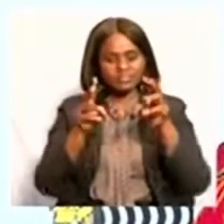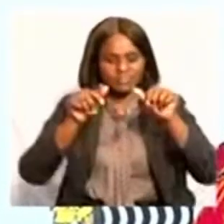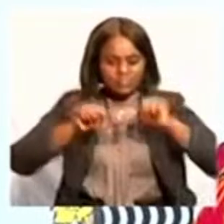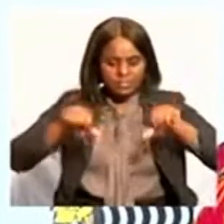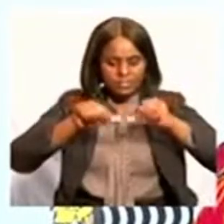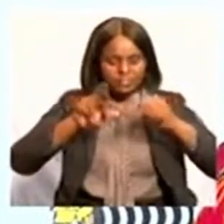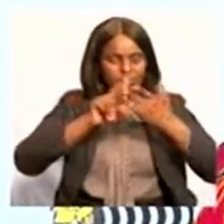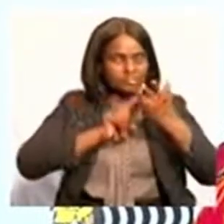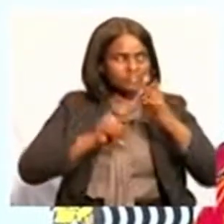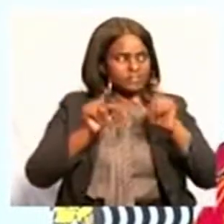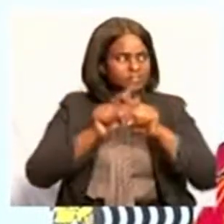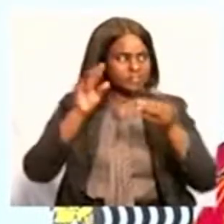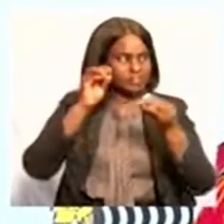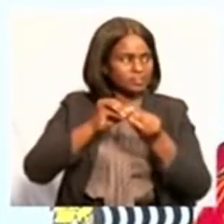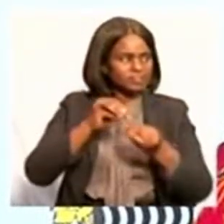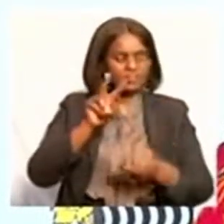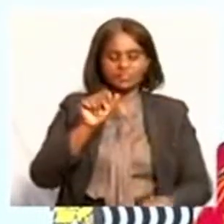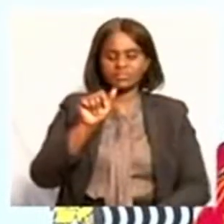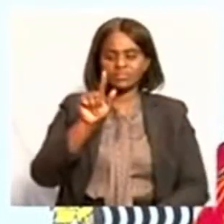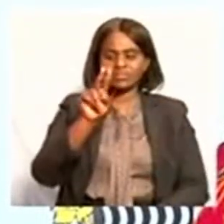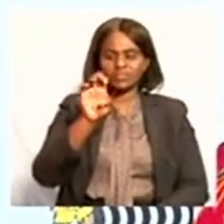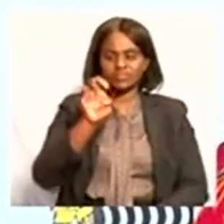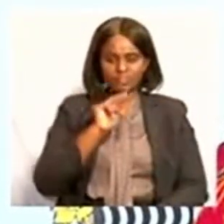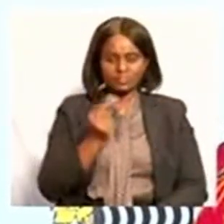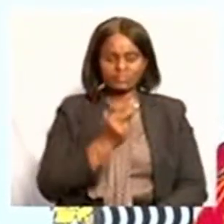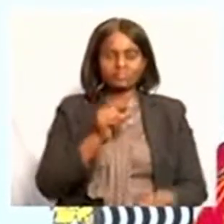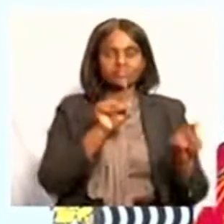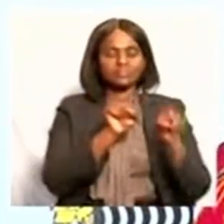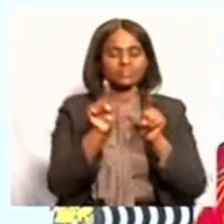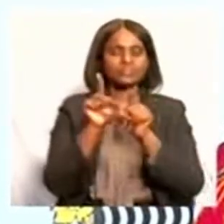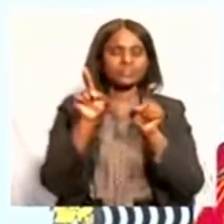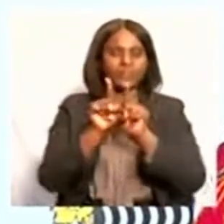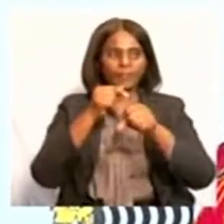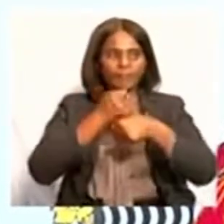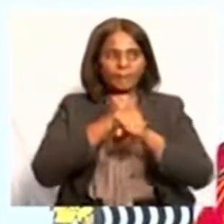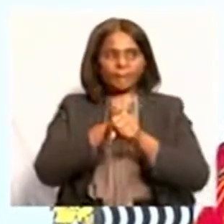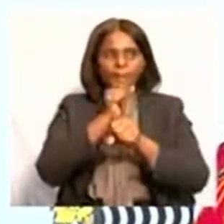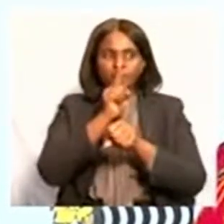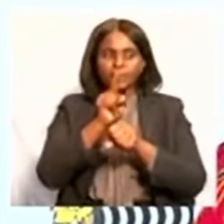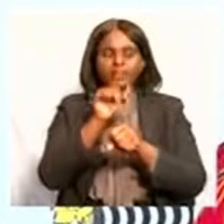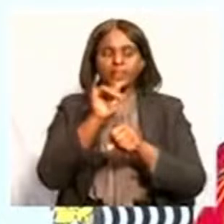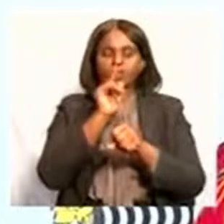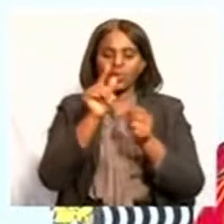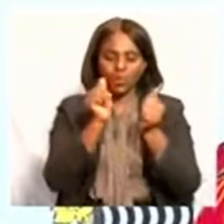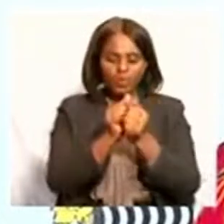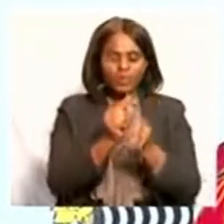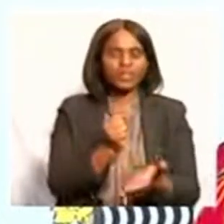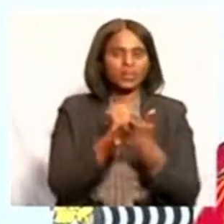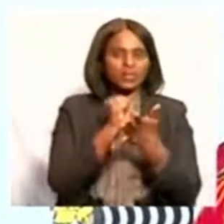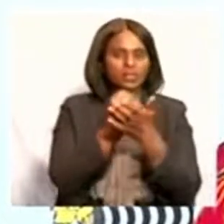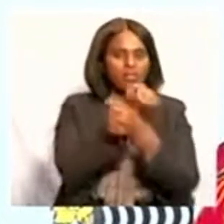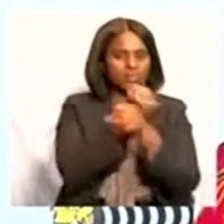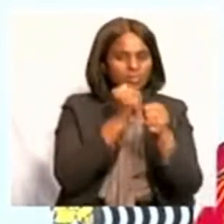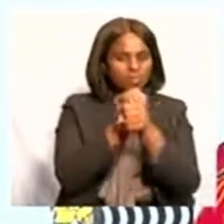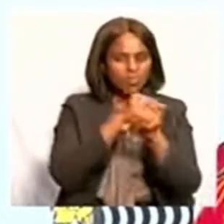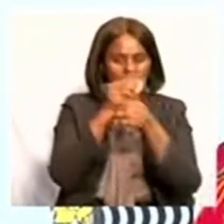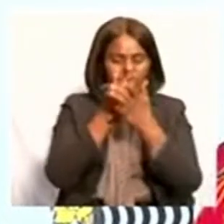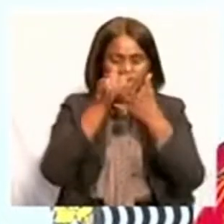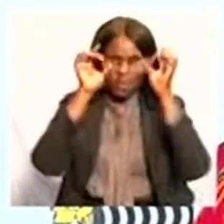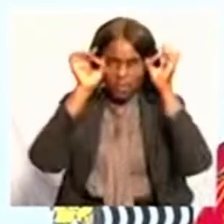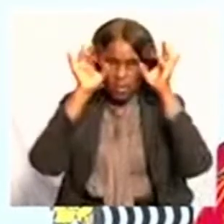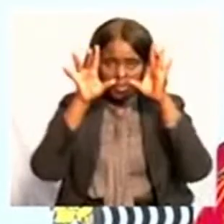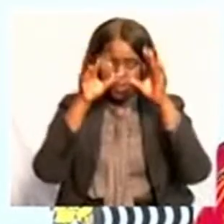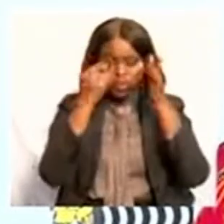reports add value is that we also ensure in terms of mitigating the risks that